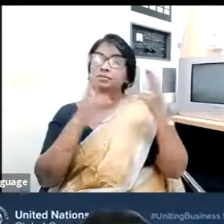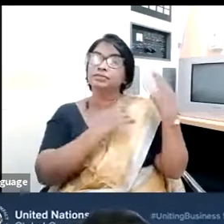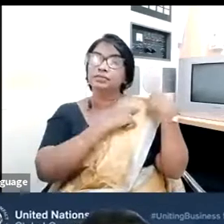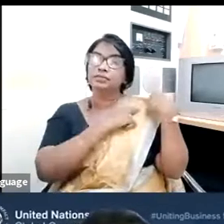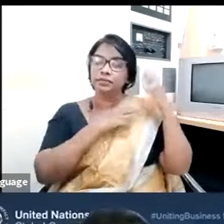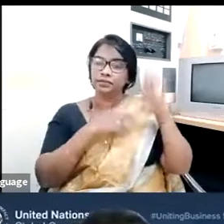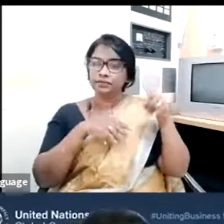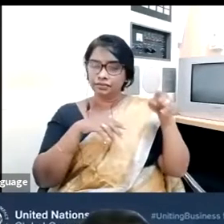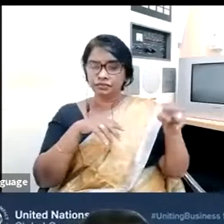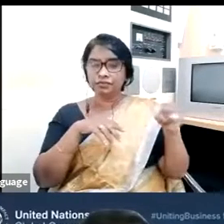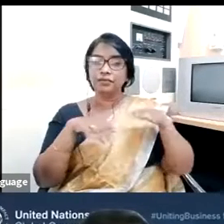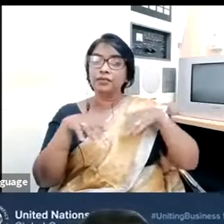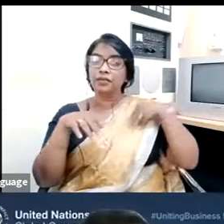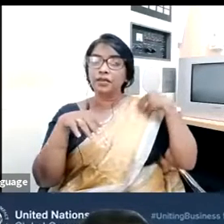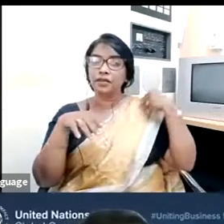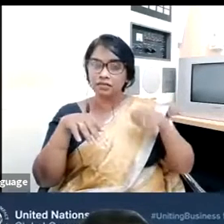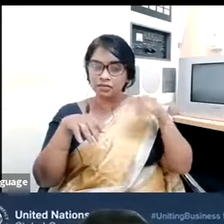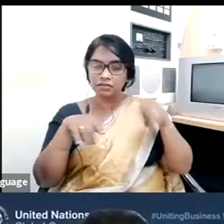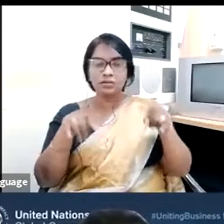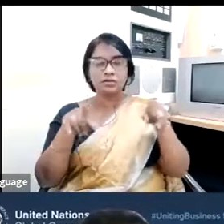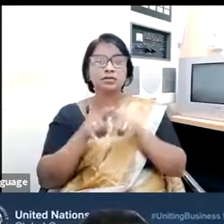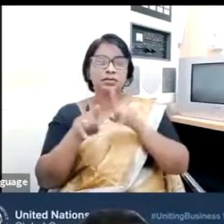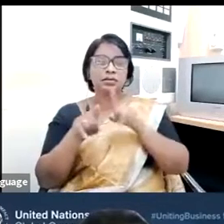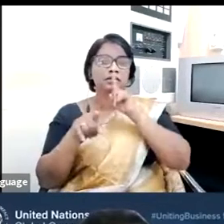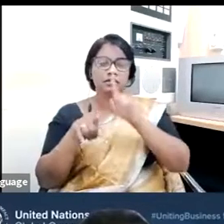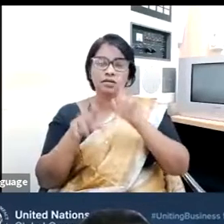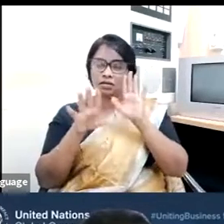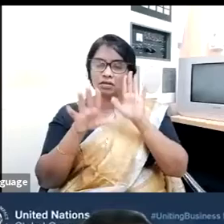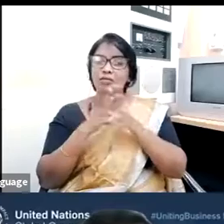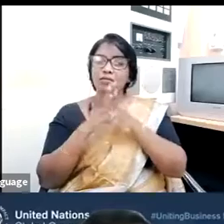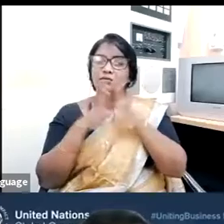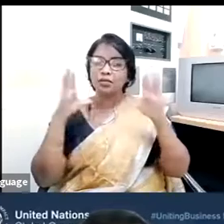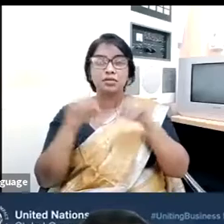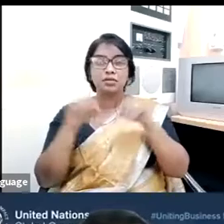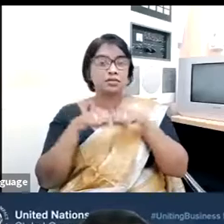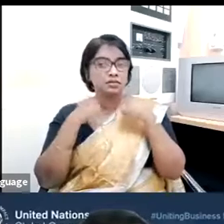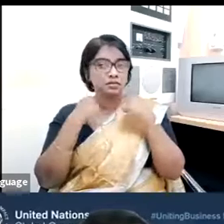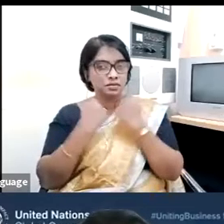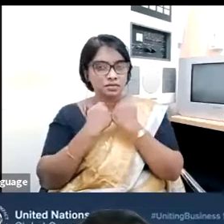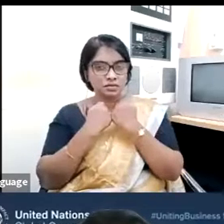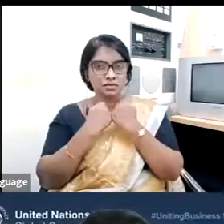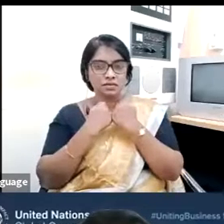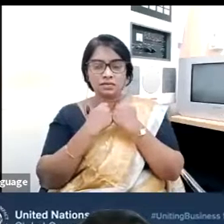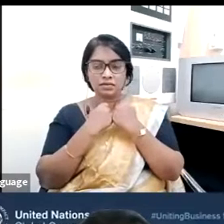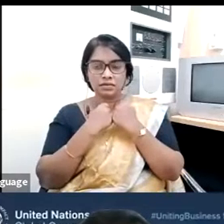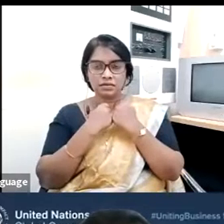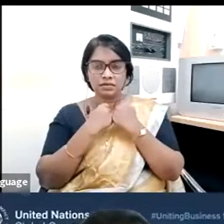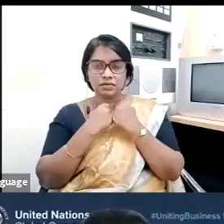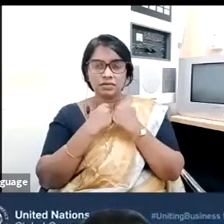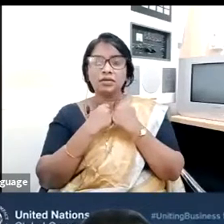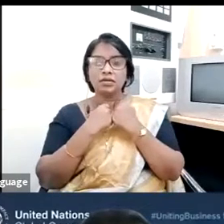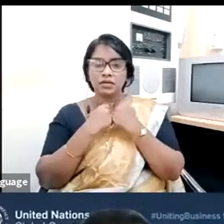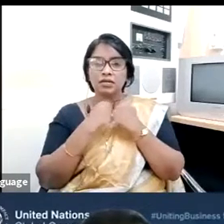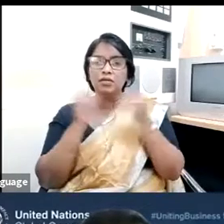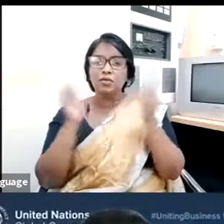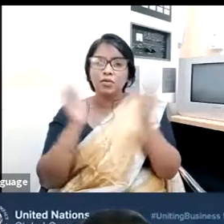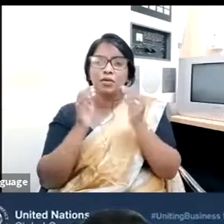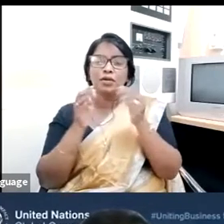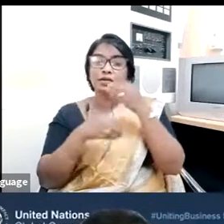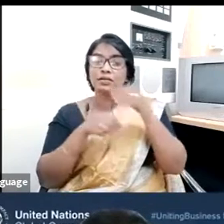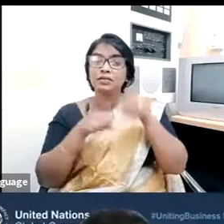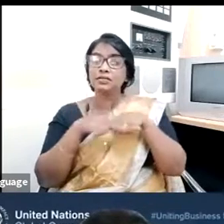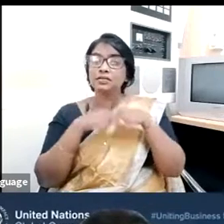want to say is, larger companies, please support the smaller ones, the parts of your value chain that may not